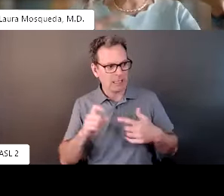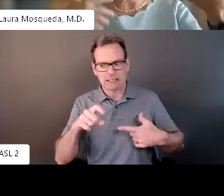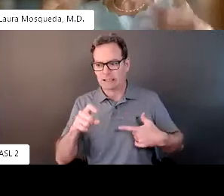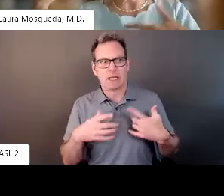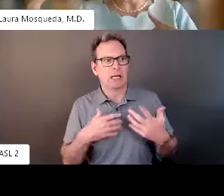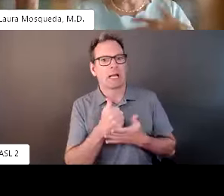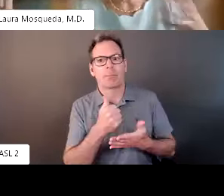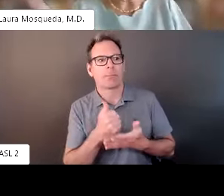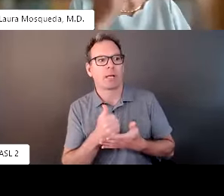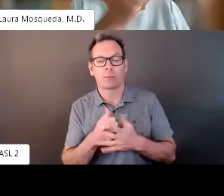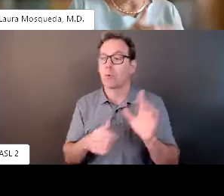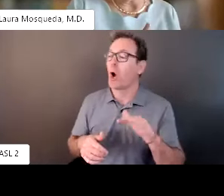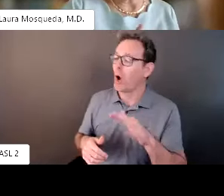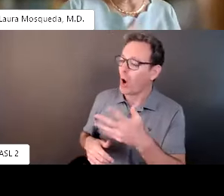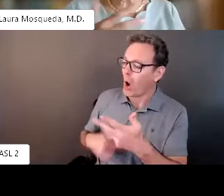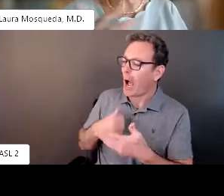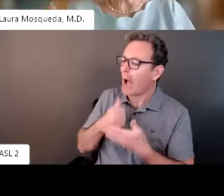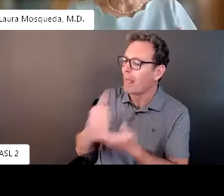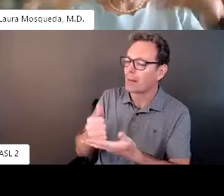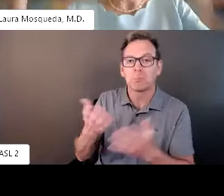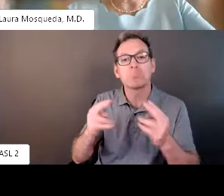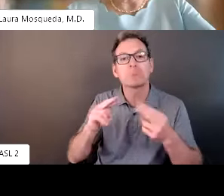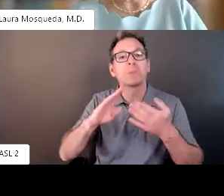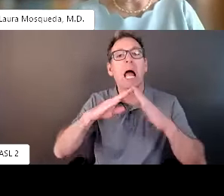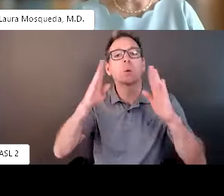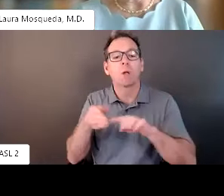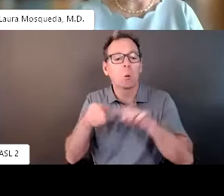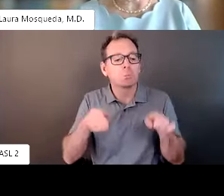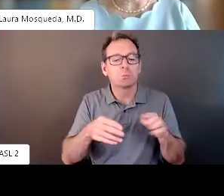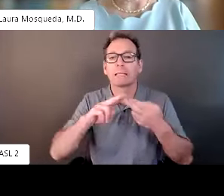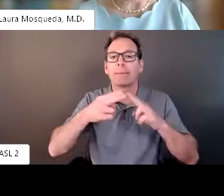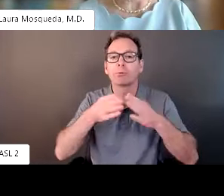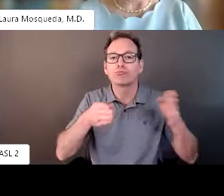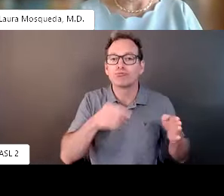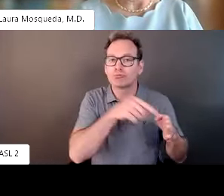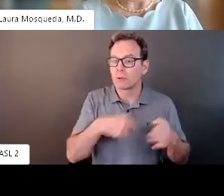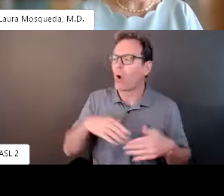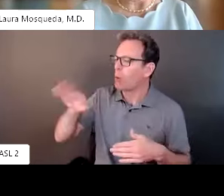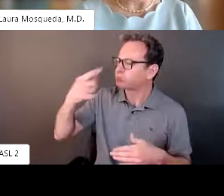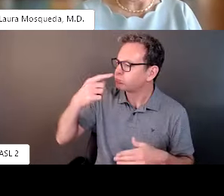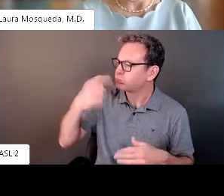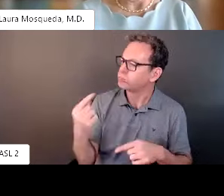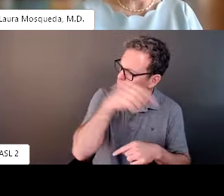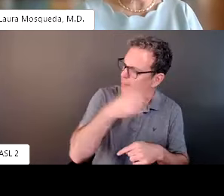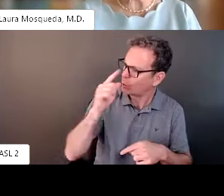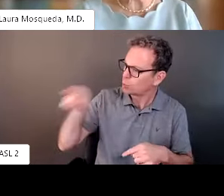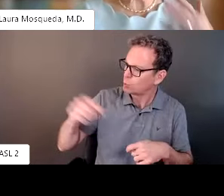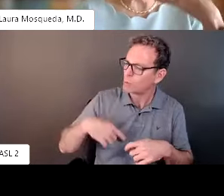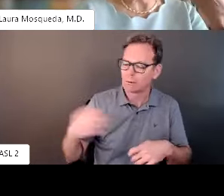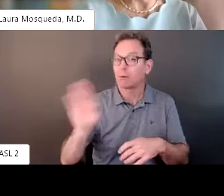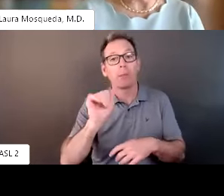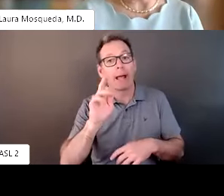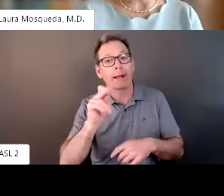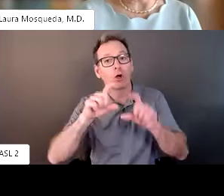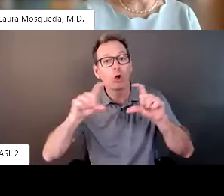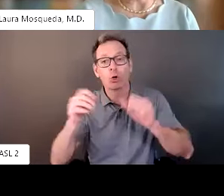is helping themselves because after all, they're helping you. And we can see how it can begin to spiral out of control. So these are the kinds